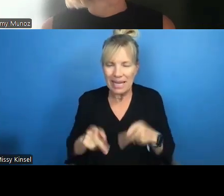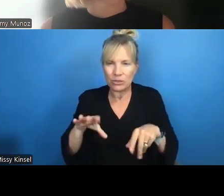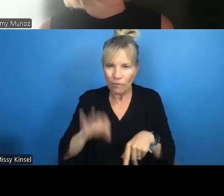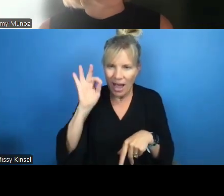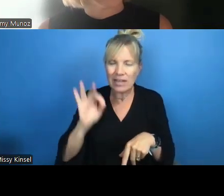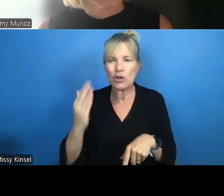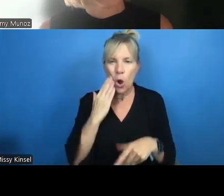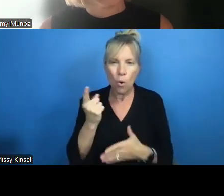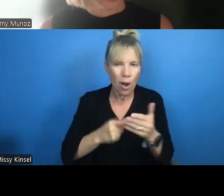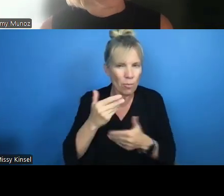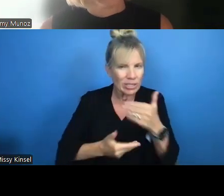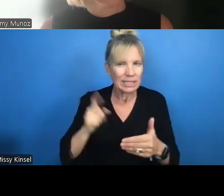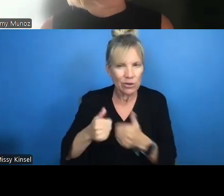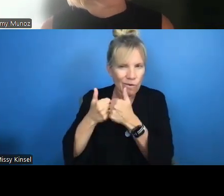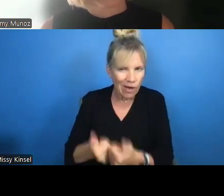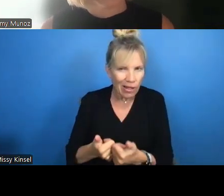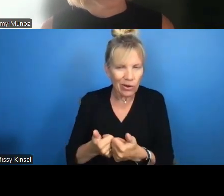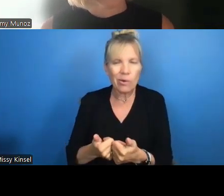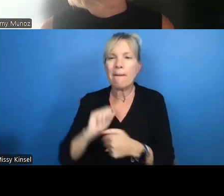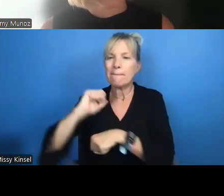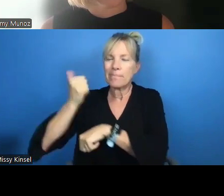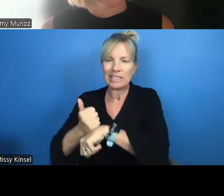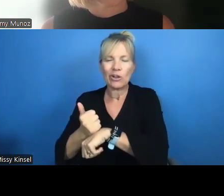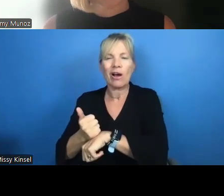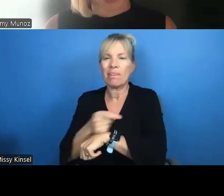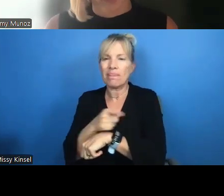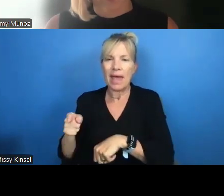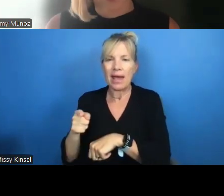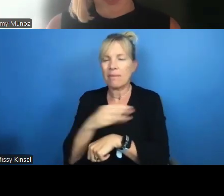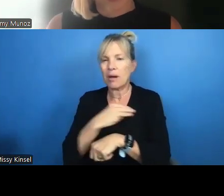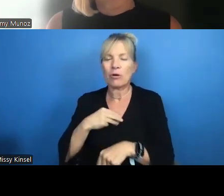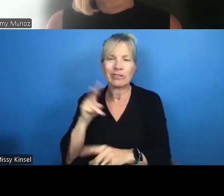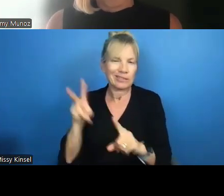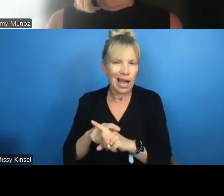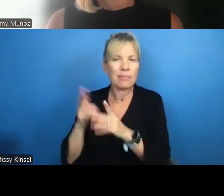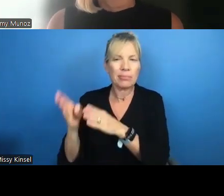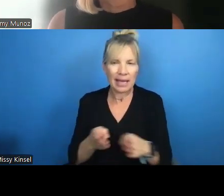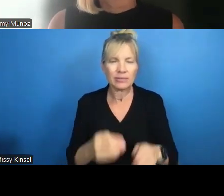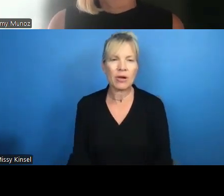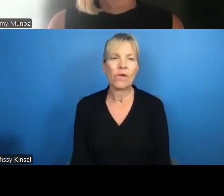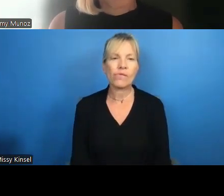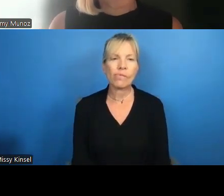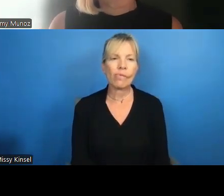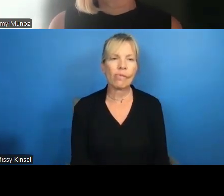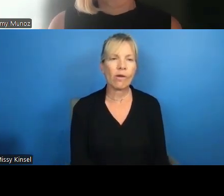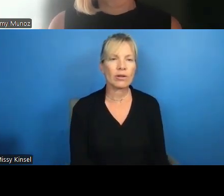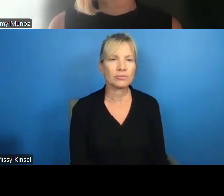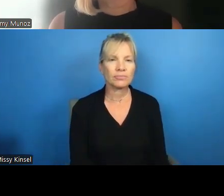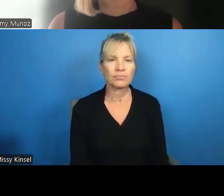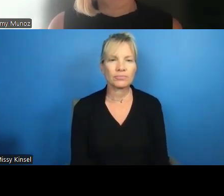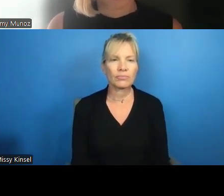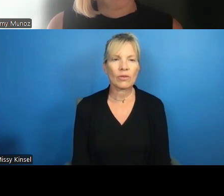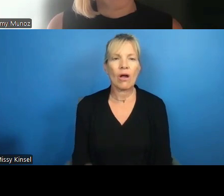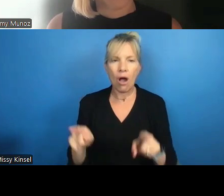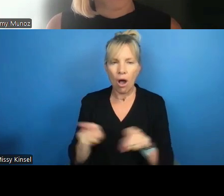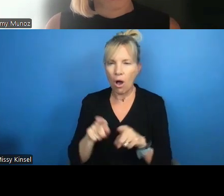to know what process they need to follow based on a member's assigned plan. And then another thing